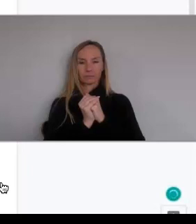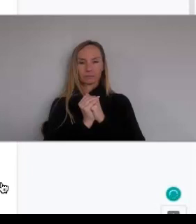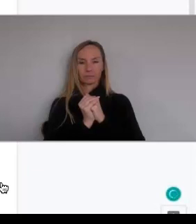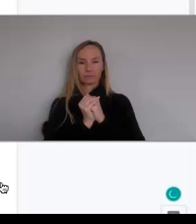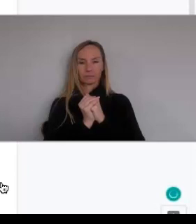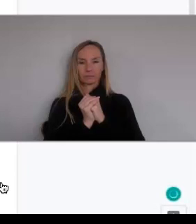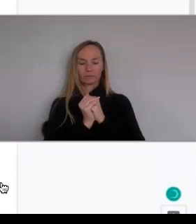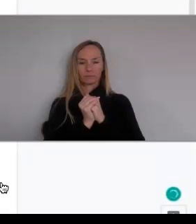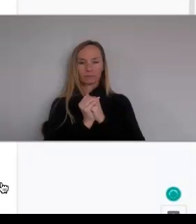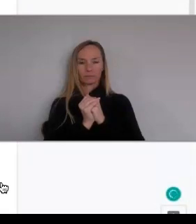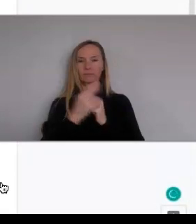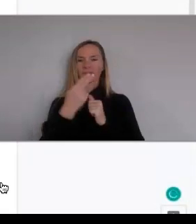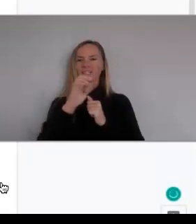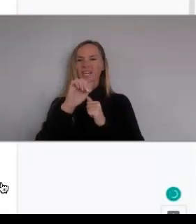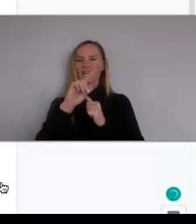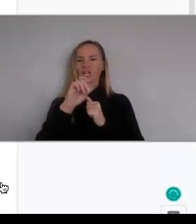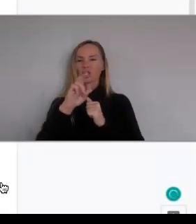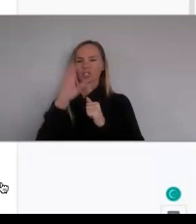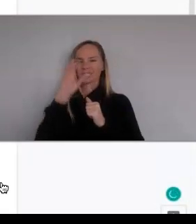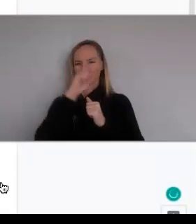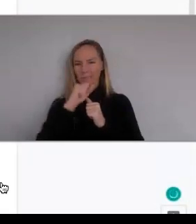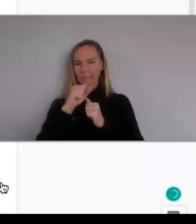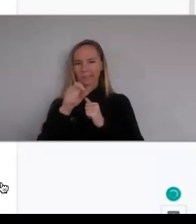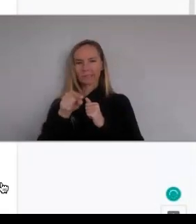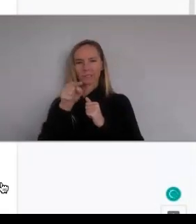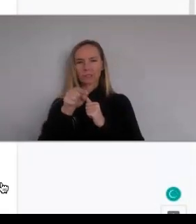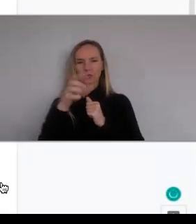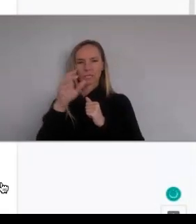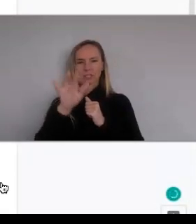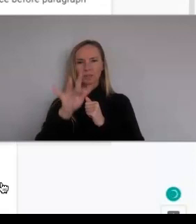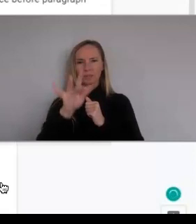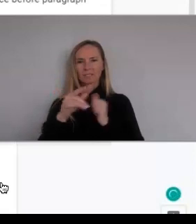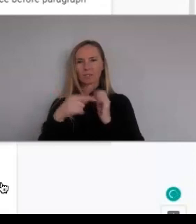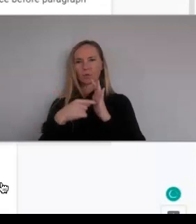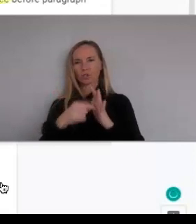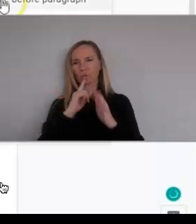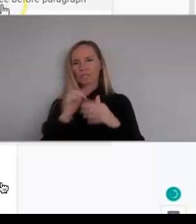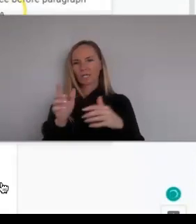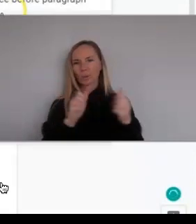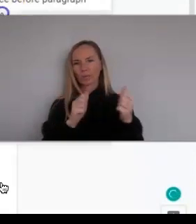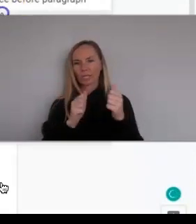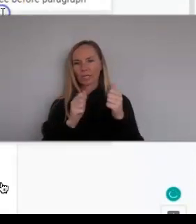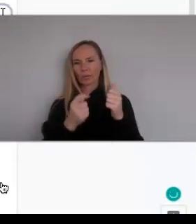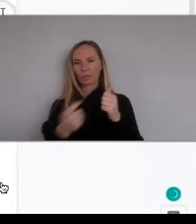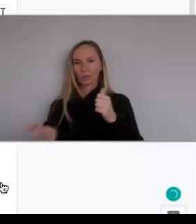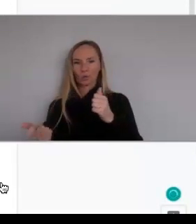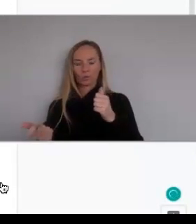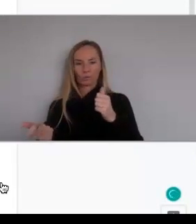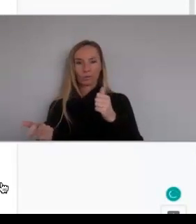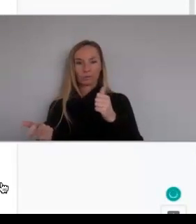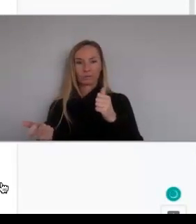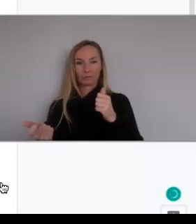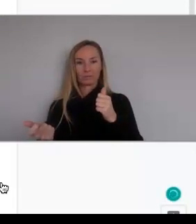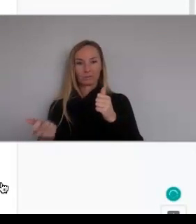because the heading is not there. The header is not there, and there's too much space here. Here, I'll just show you really quickly. Remove space after paragraph.